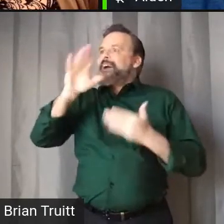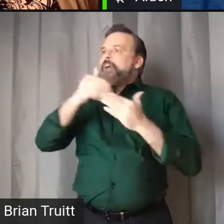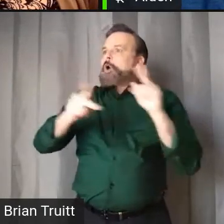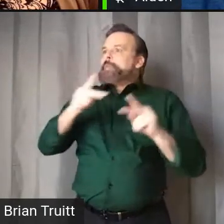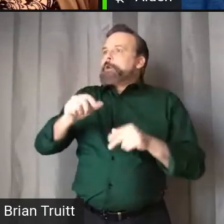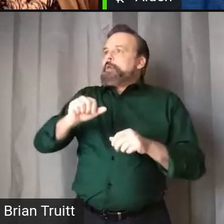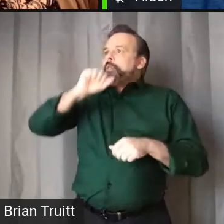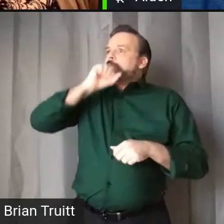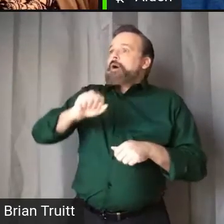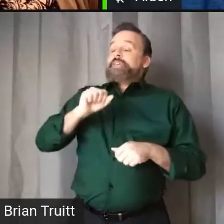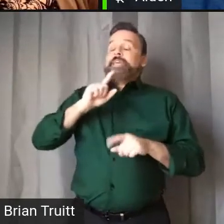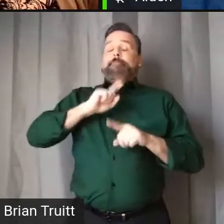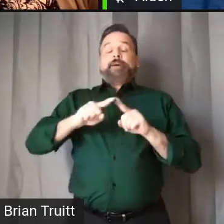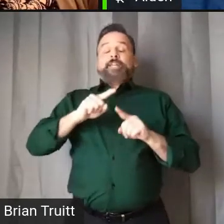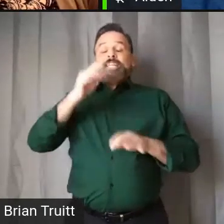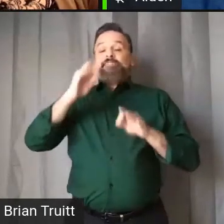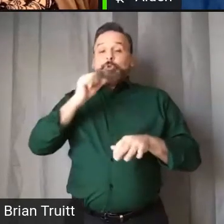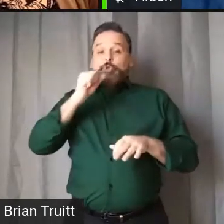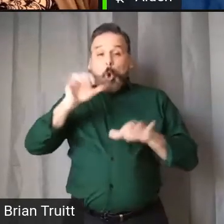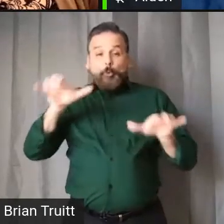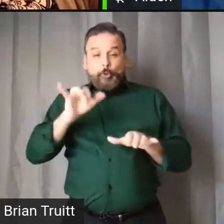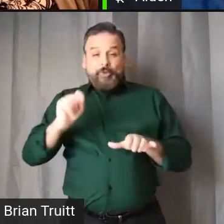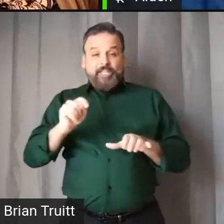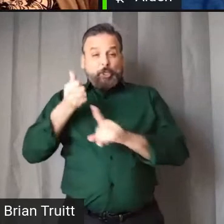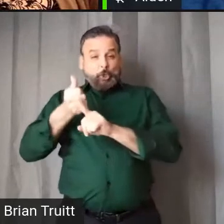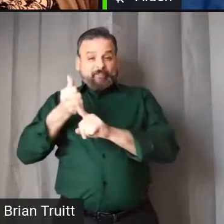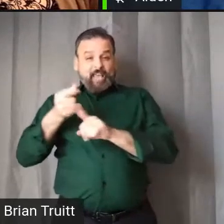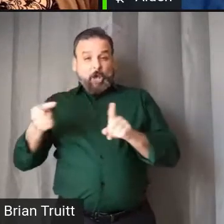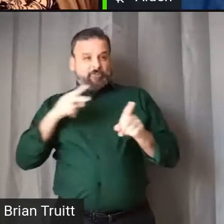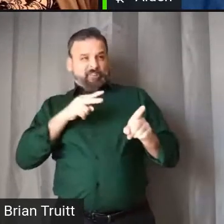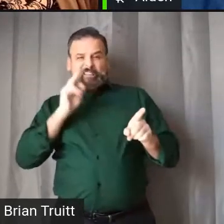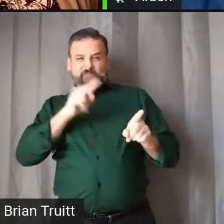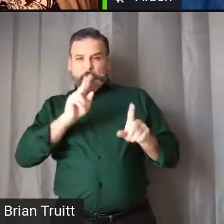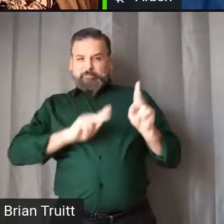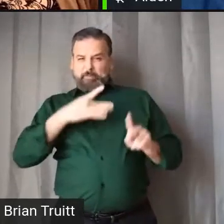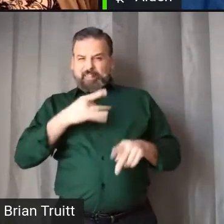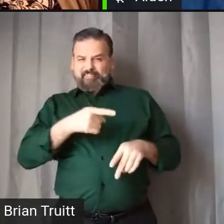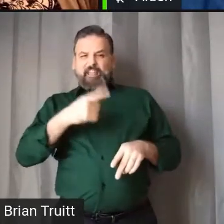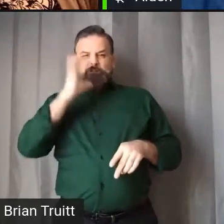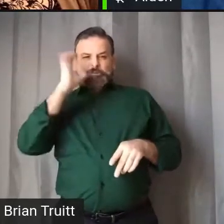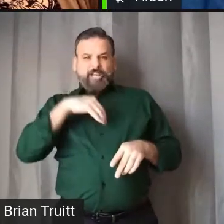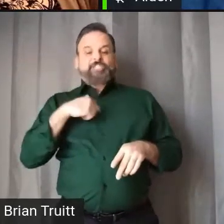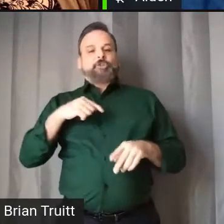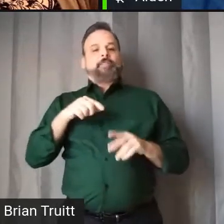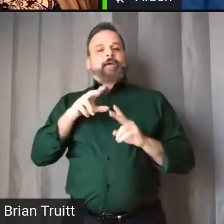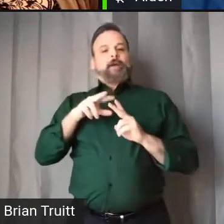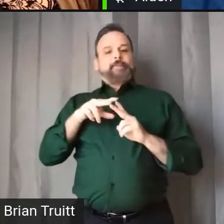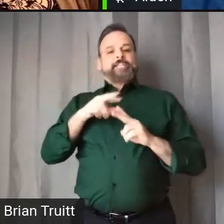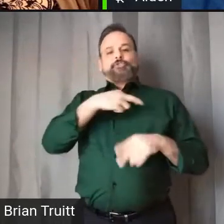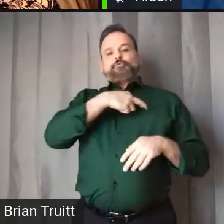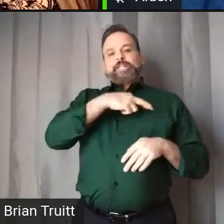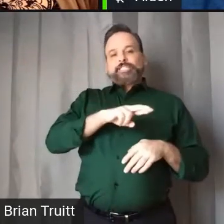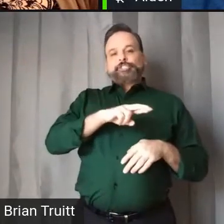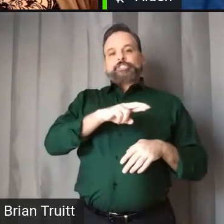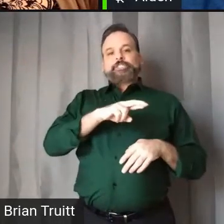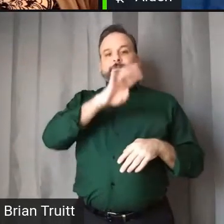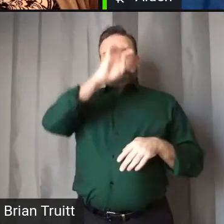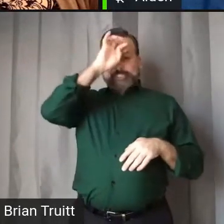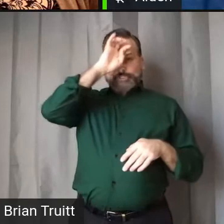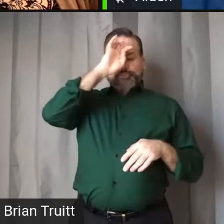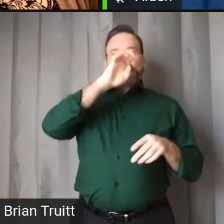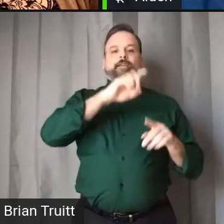wow, the people who are really into that, you know, they're the strange ones. So it was like that combination of religious mystery, but